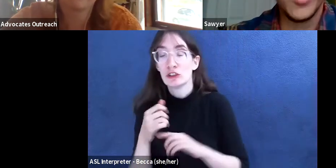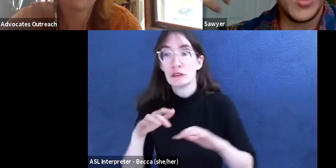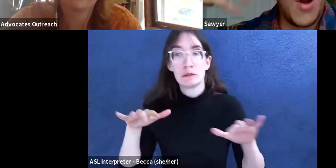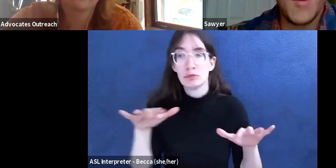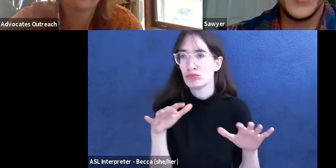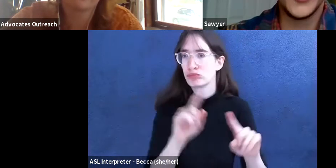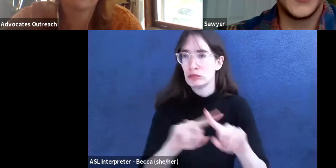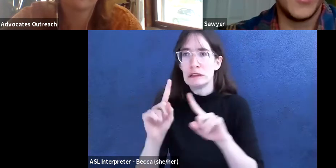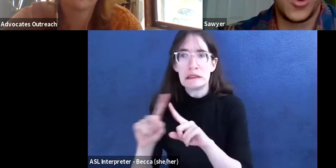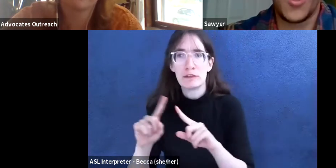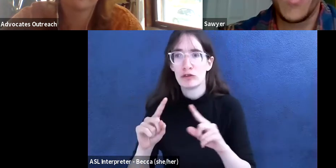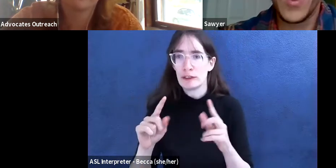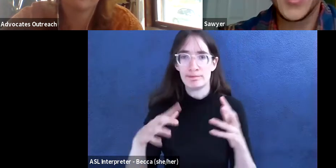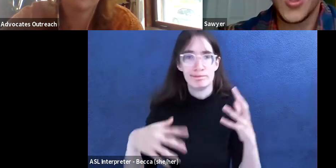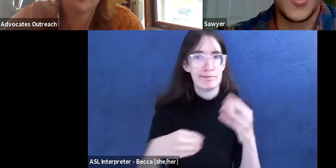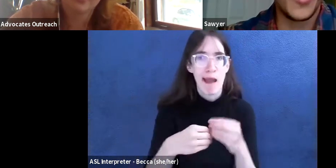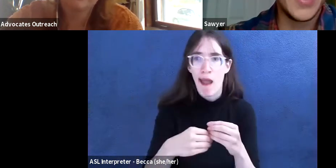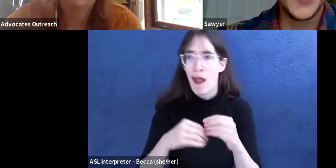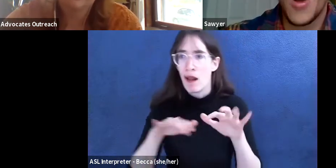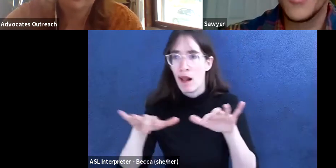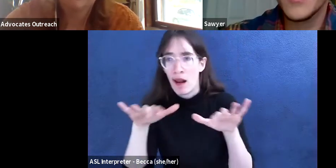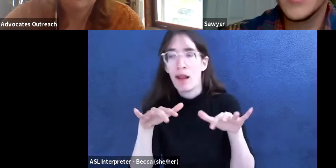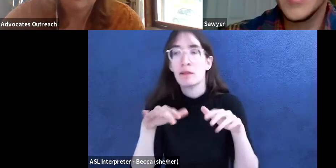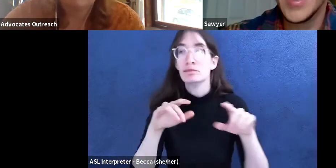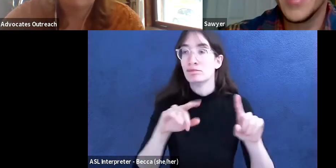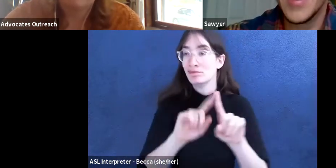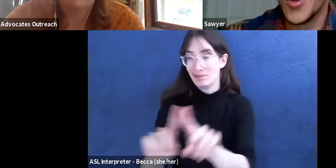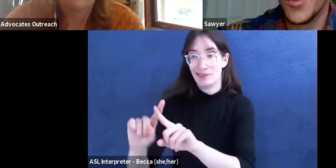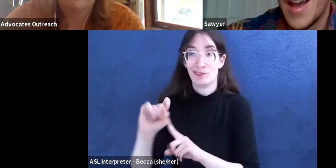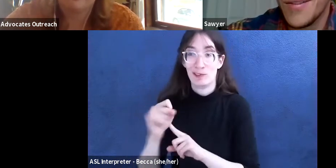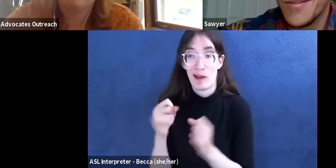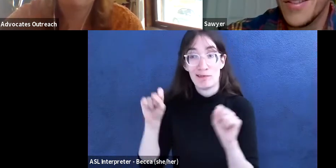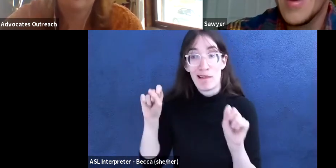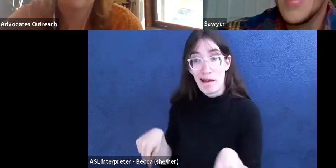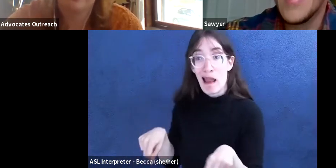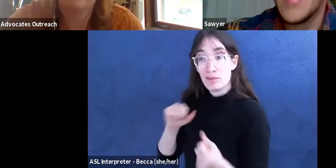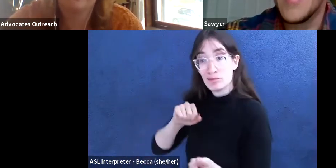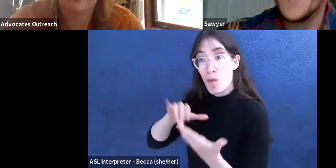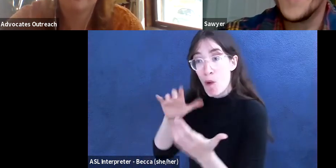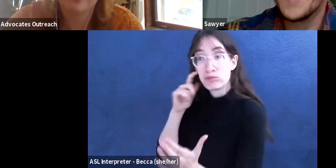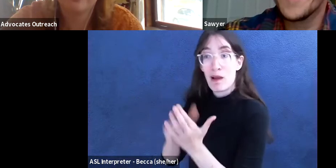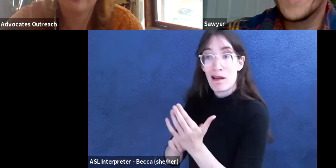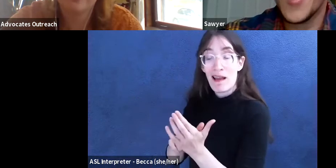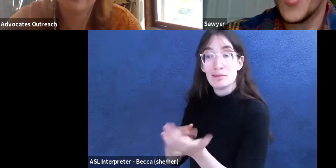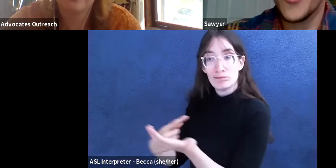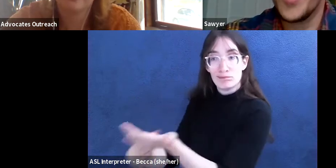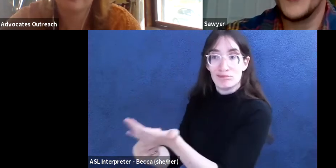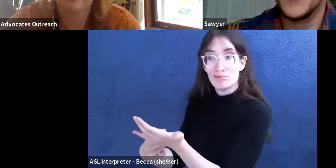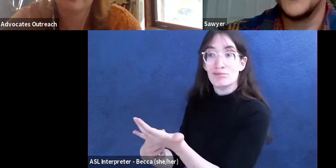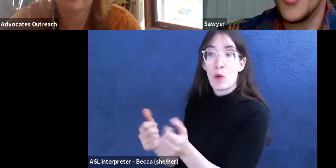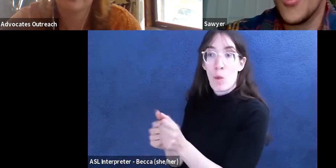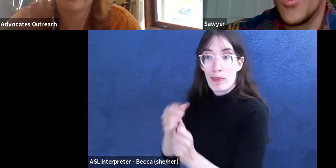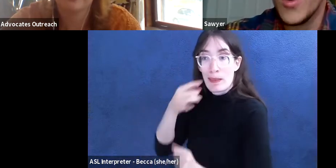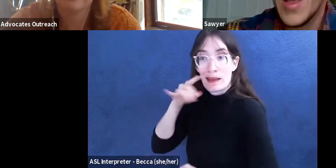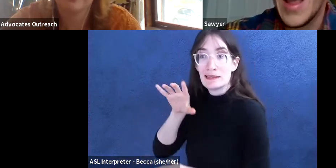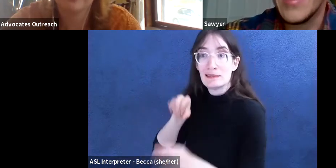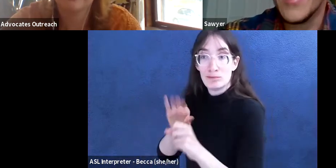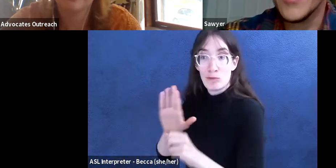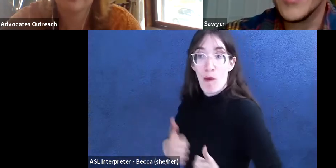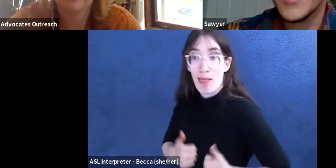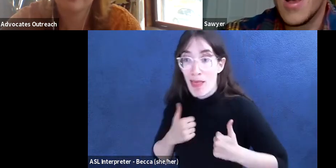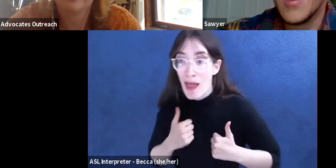of little conversations over time, from the time that kids are little, as they grow up in their elementary years